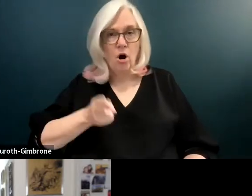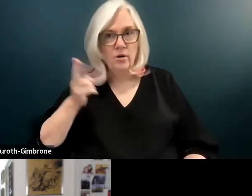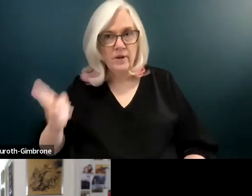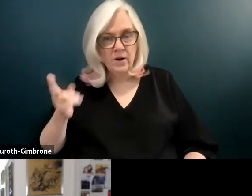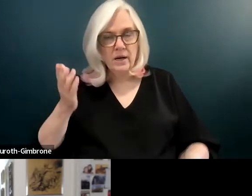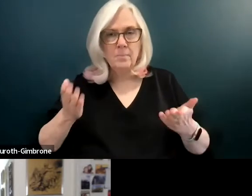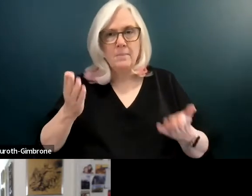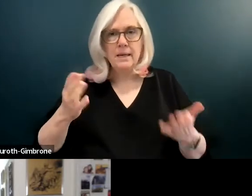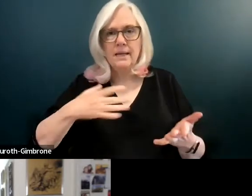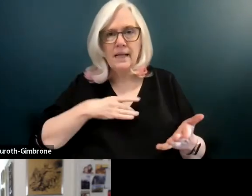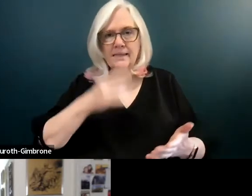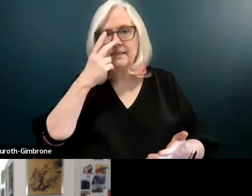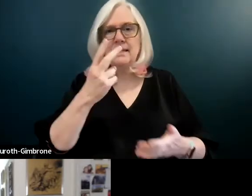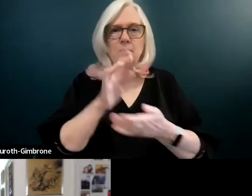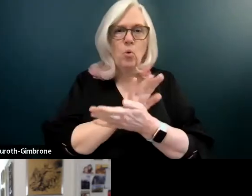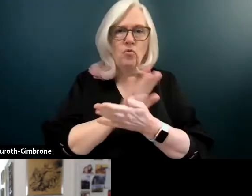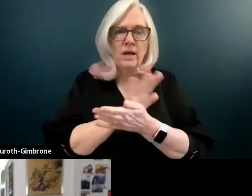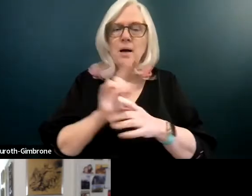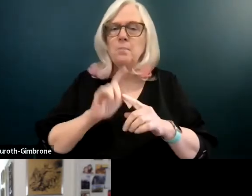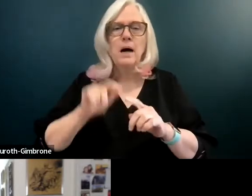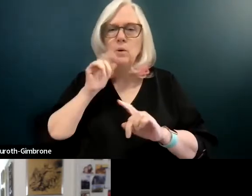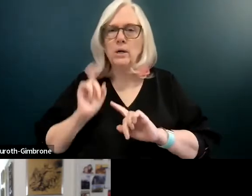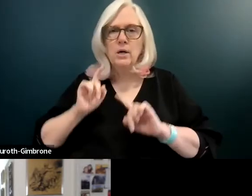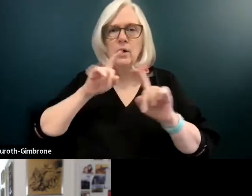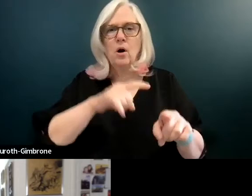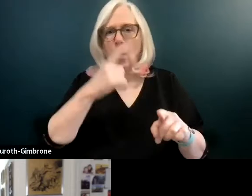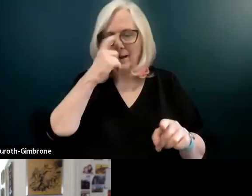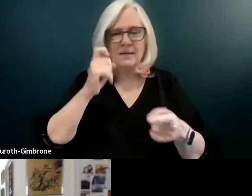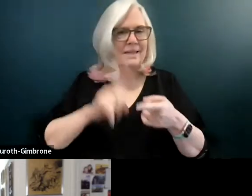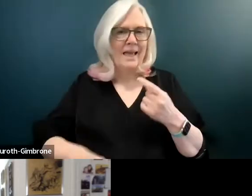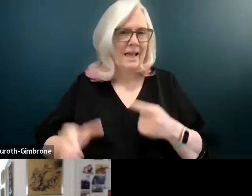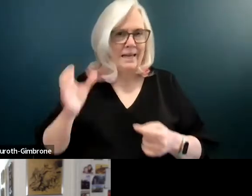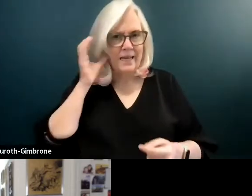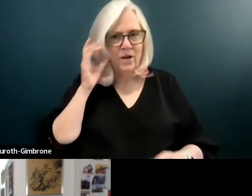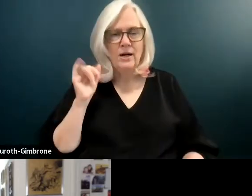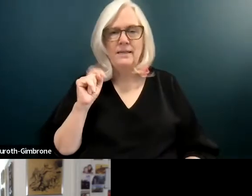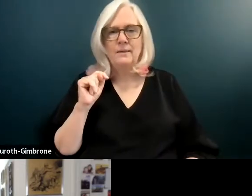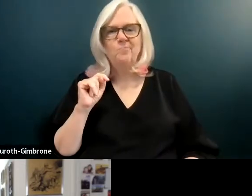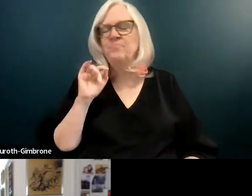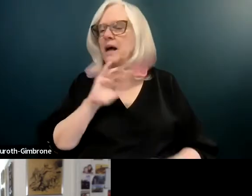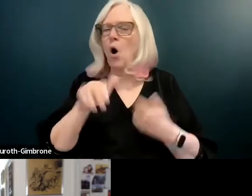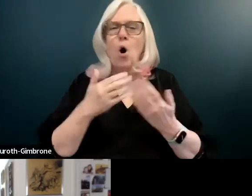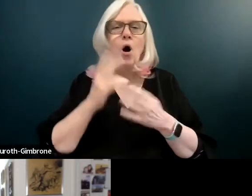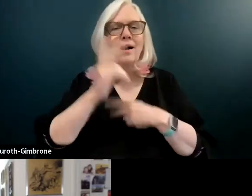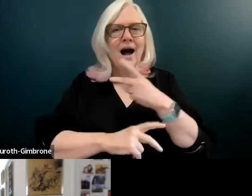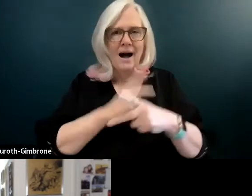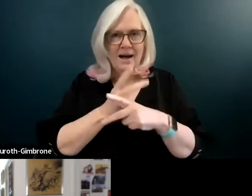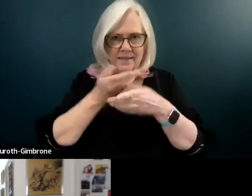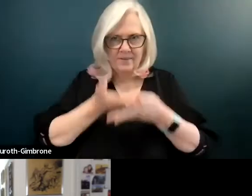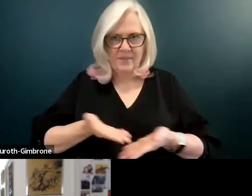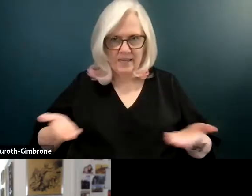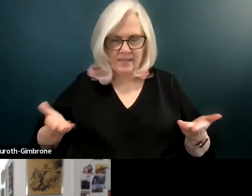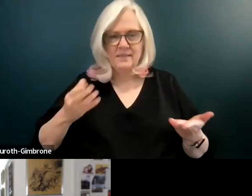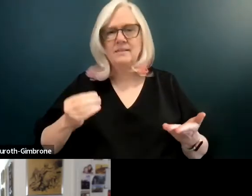see the movie, but he wouldn't go otherwise because he can't hear it. So there are all types of things. And these,